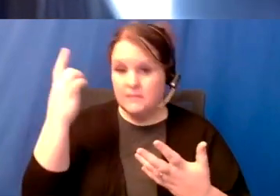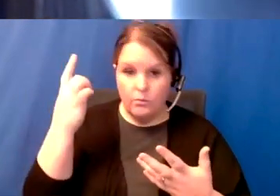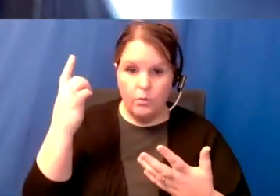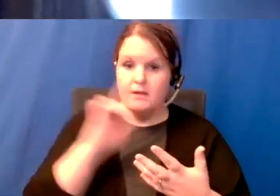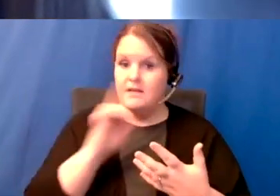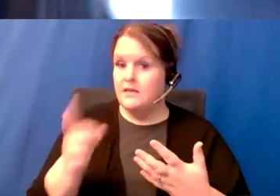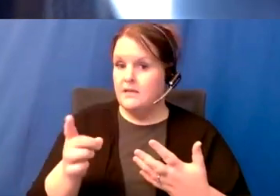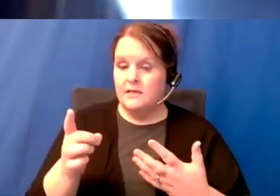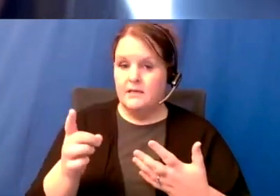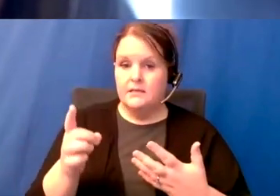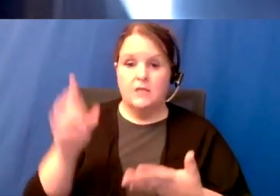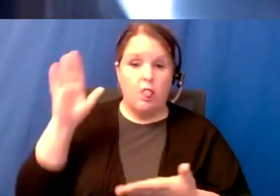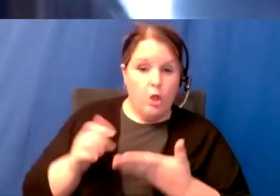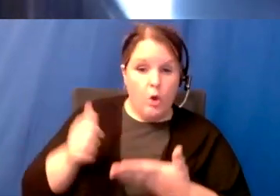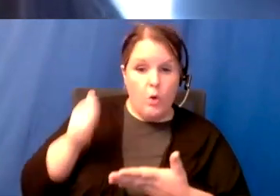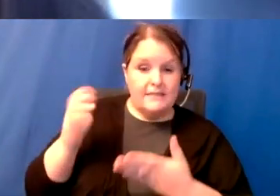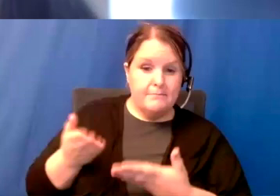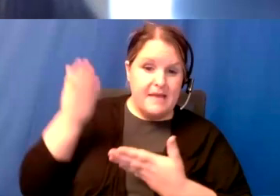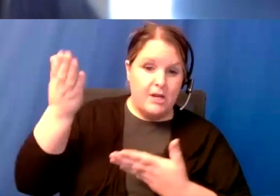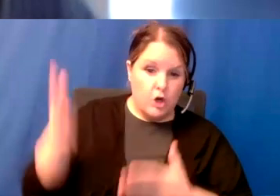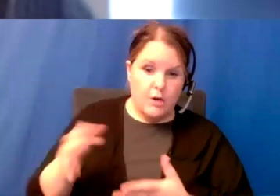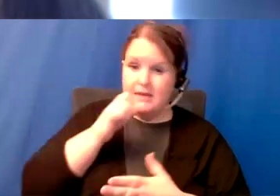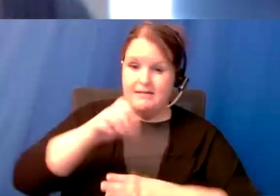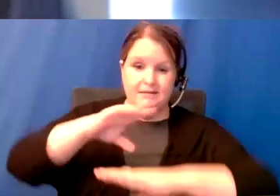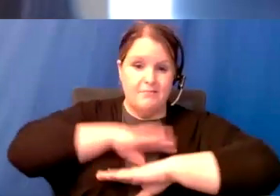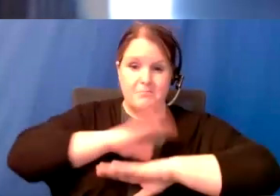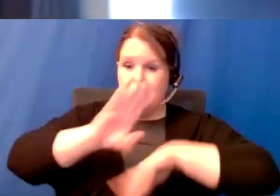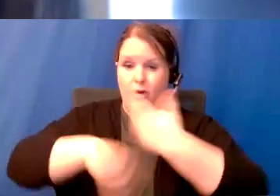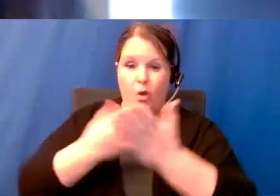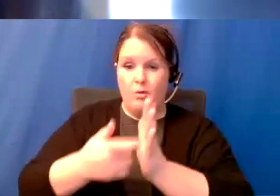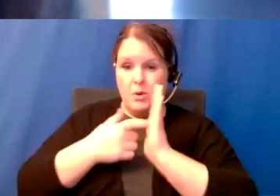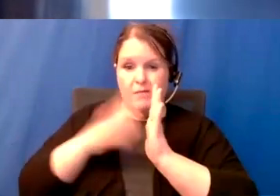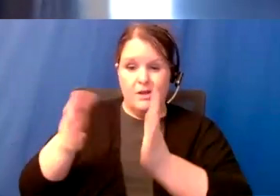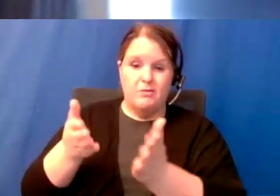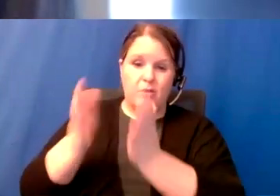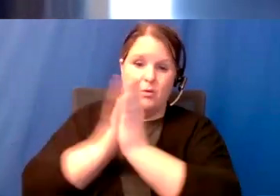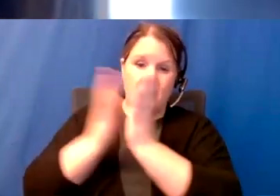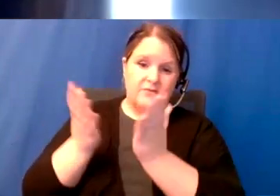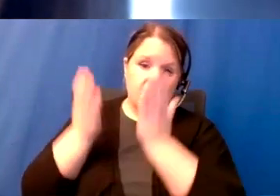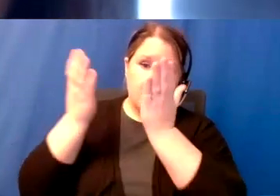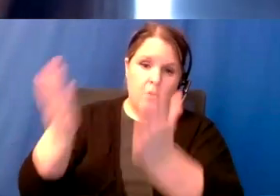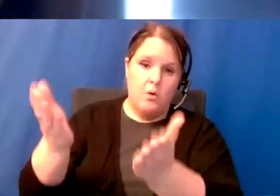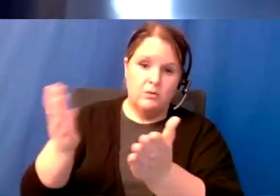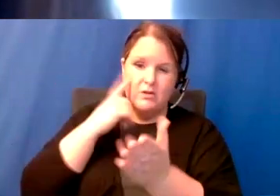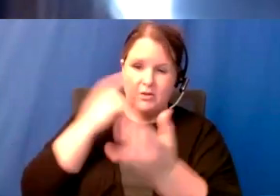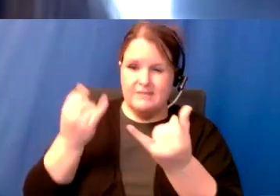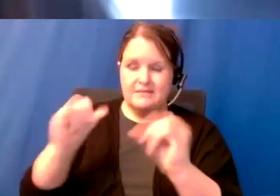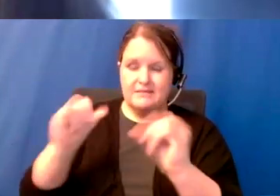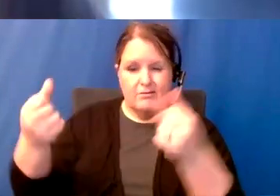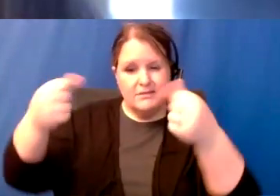is the lowest bidder but doesn't meet all of the requirements in your request for proposals, you could still deny